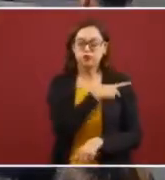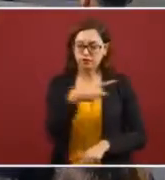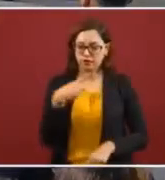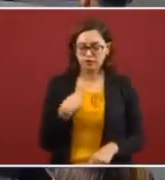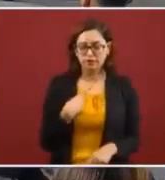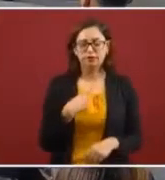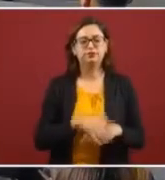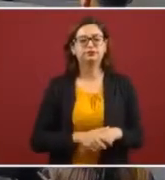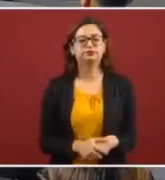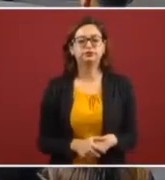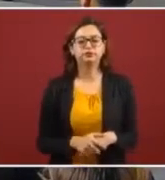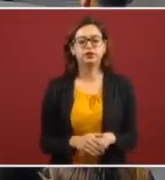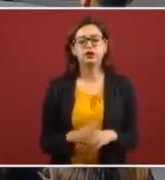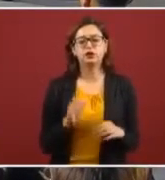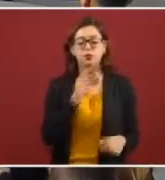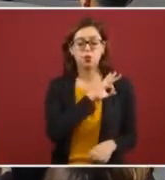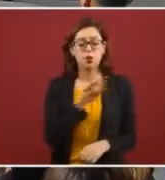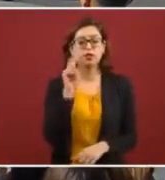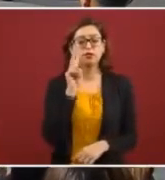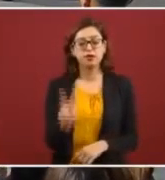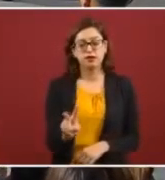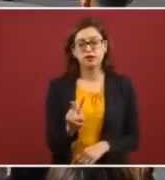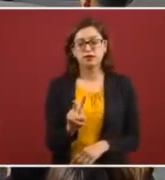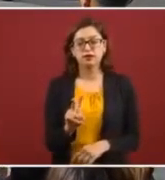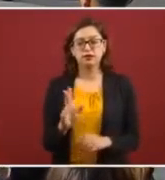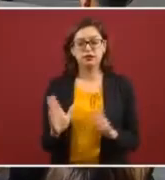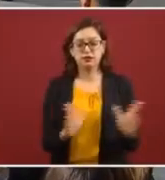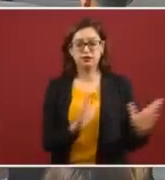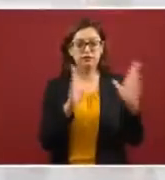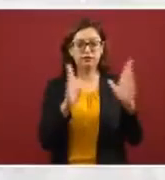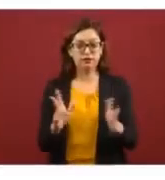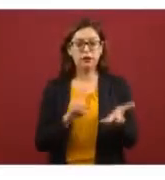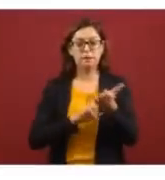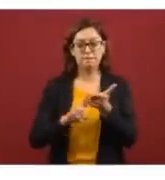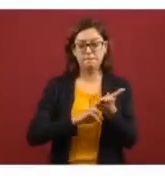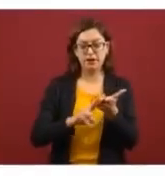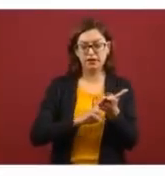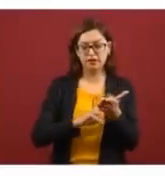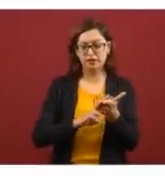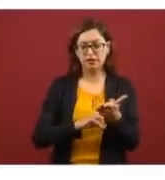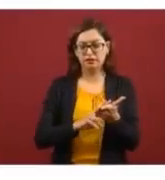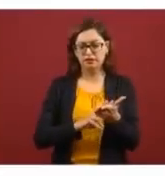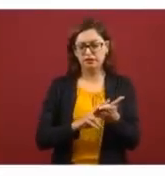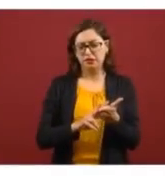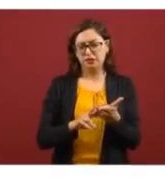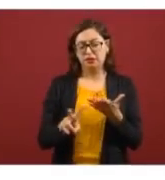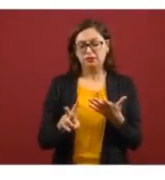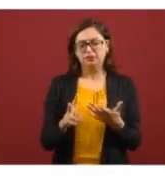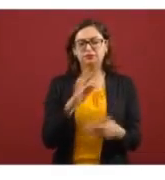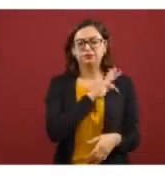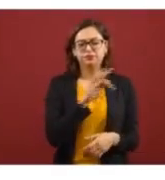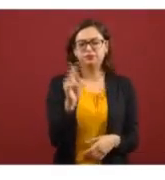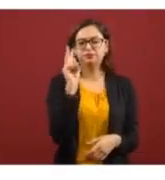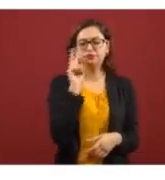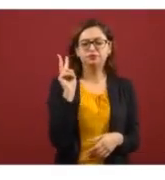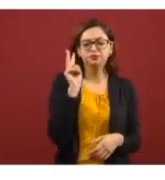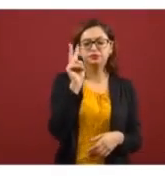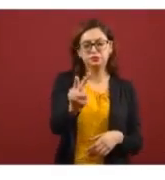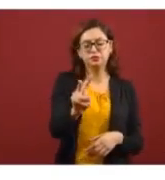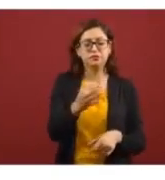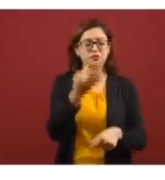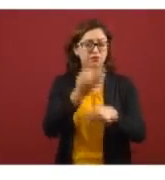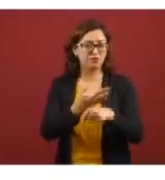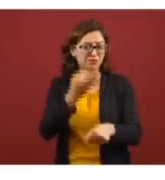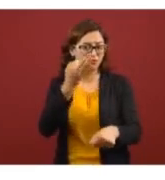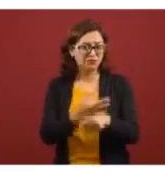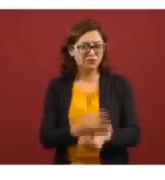health personnel in the areas of healthcare. So in the area of the green, you can see the